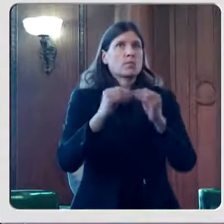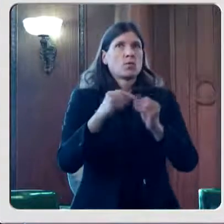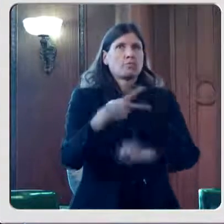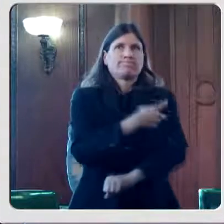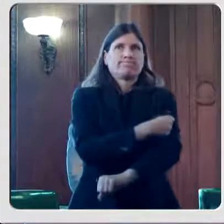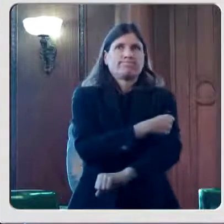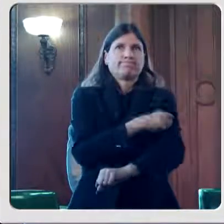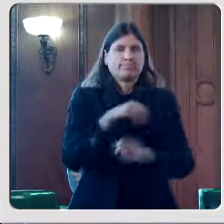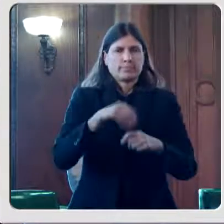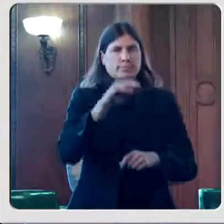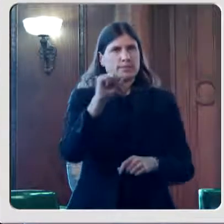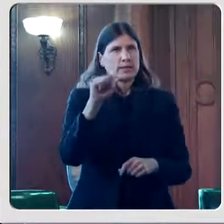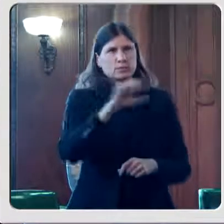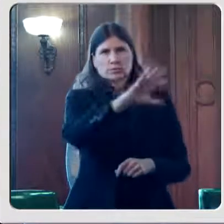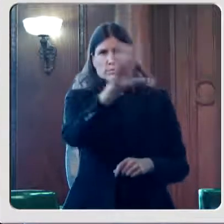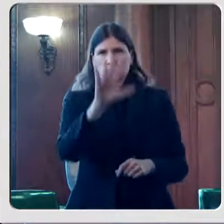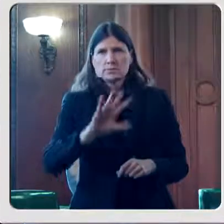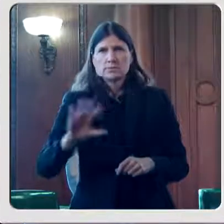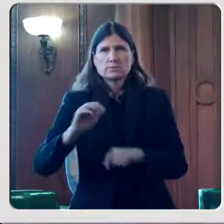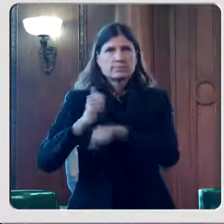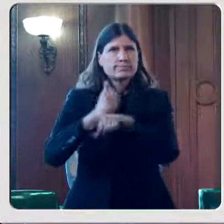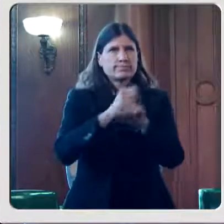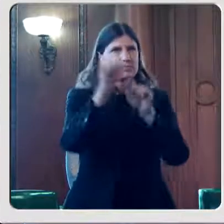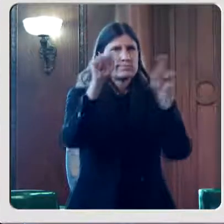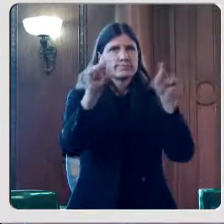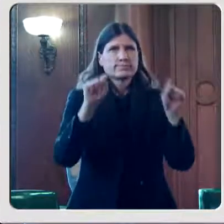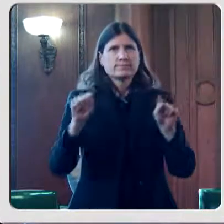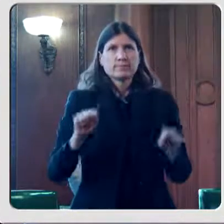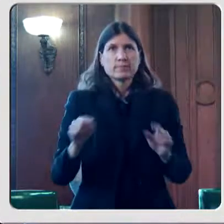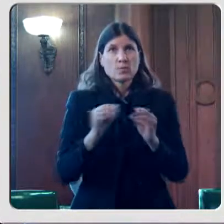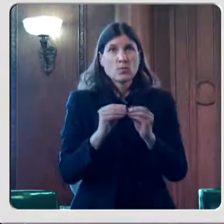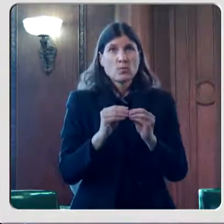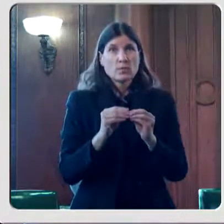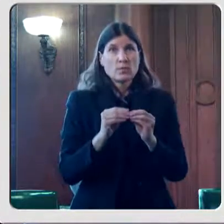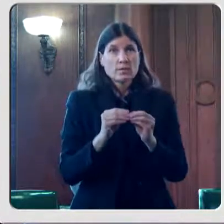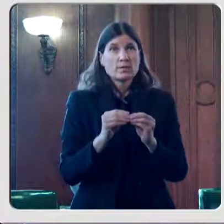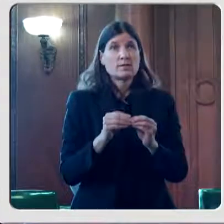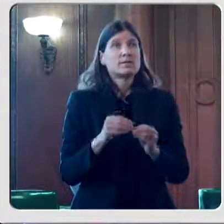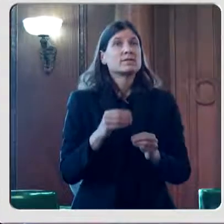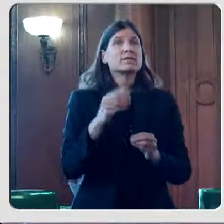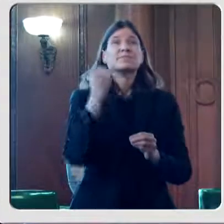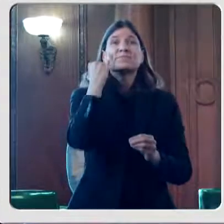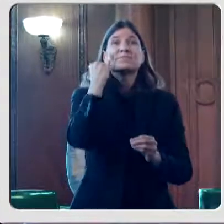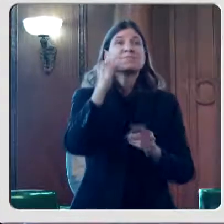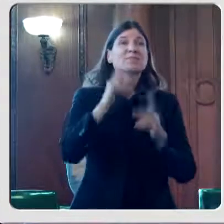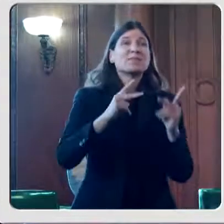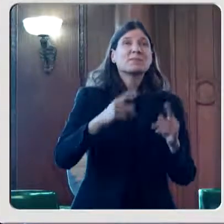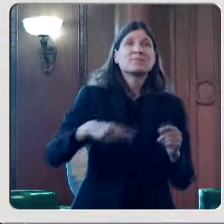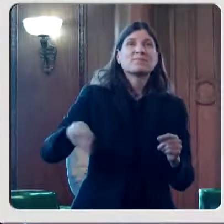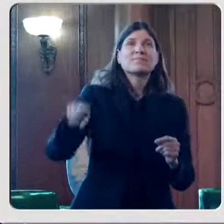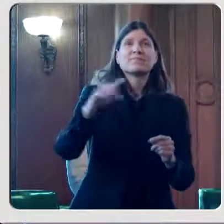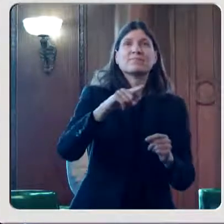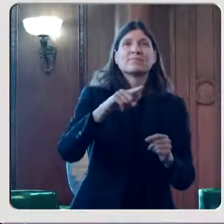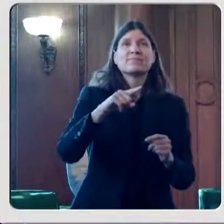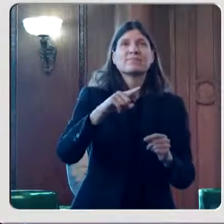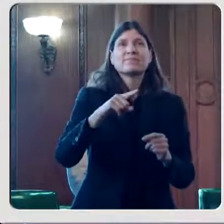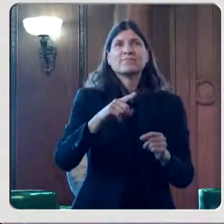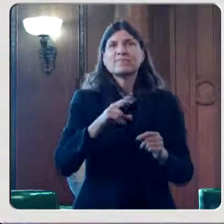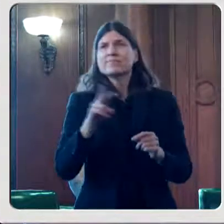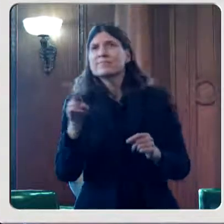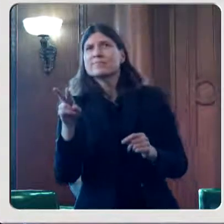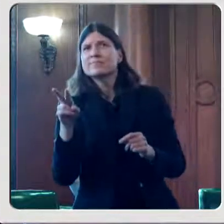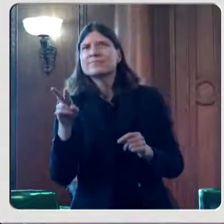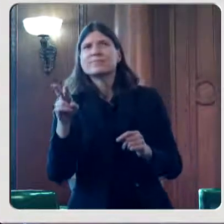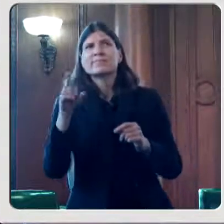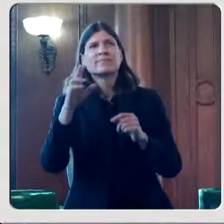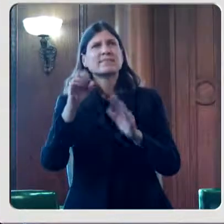be the ones to receive more. And if there are sites that are not utilizing as much vaccine, that it will be, the distribution will be shifted to